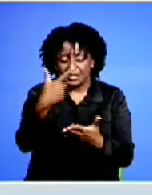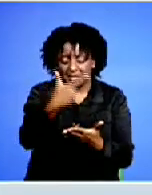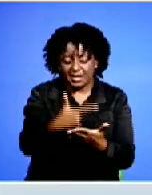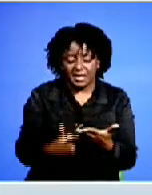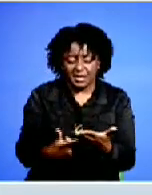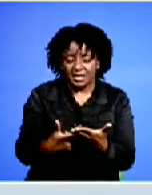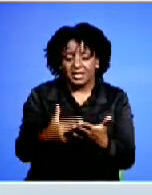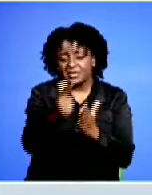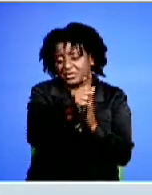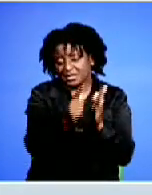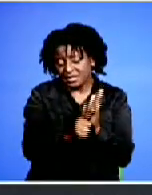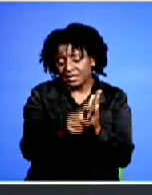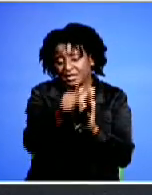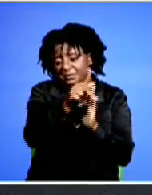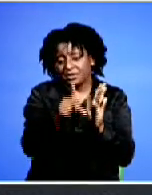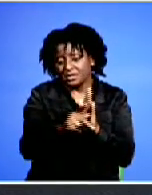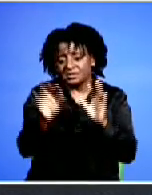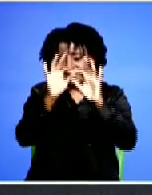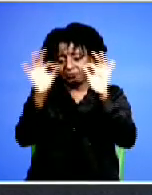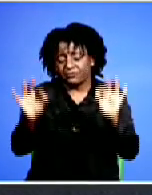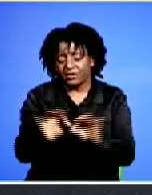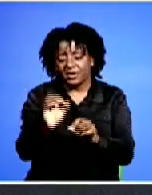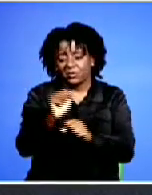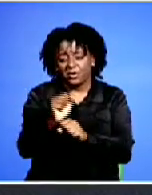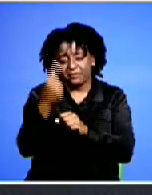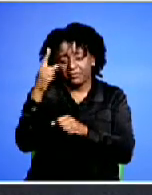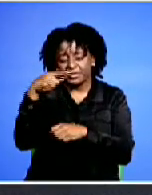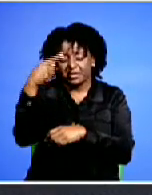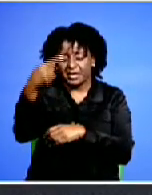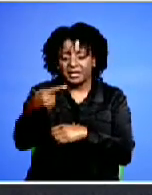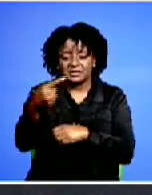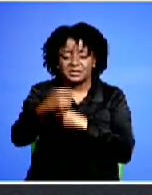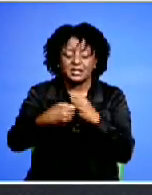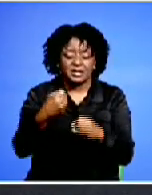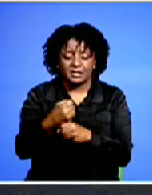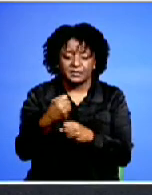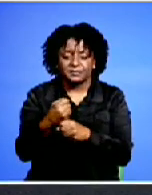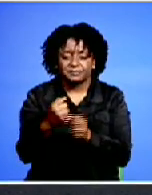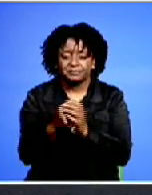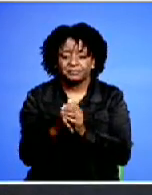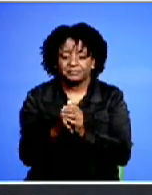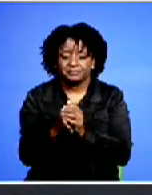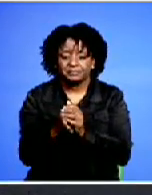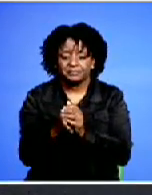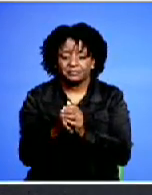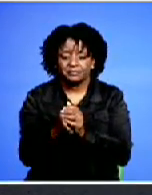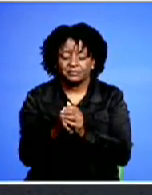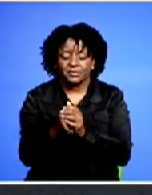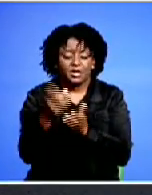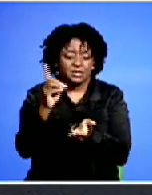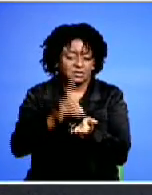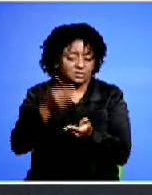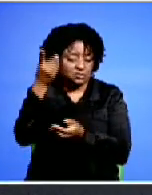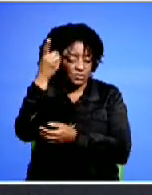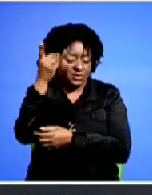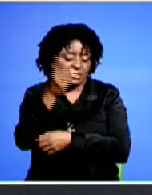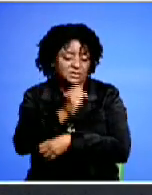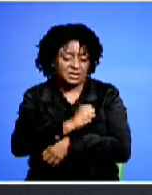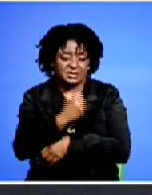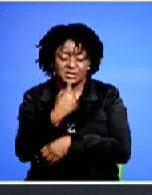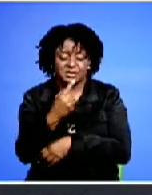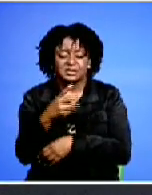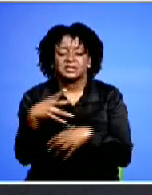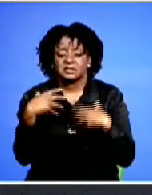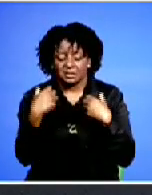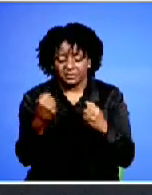introduce catastrophic care within the next year. Minister of Health Dr. the Honorable Dwayne Sands says he has confidence in the board that is working